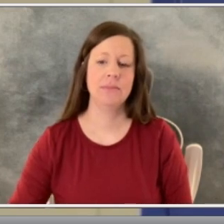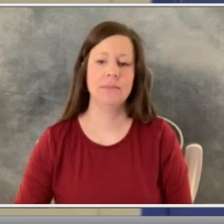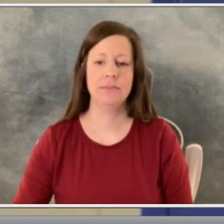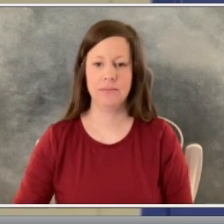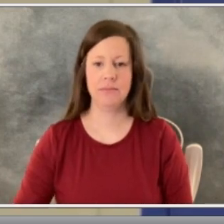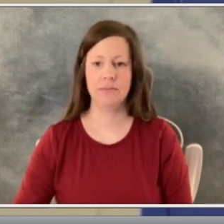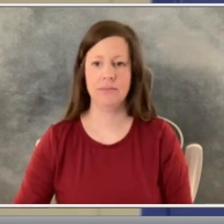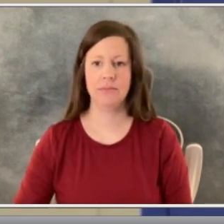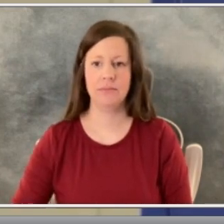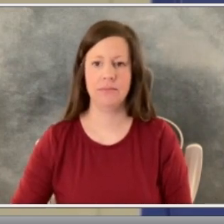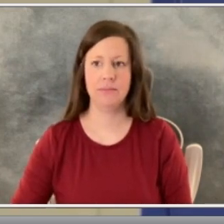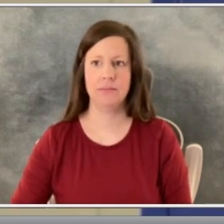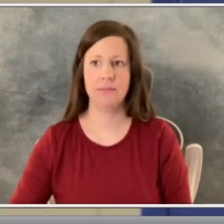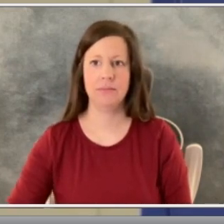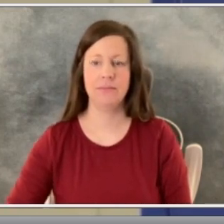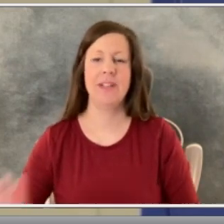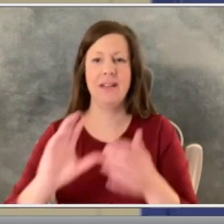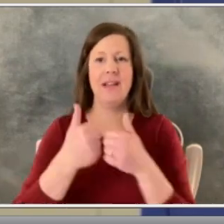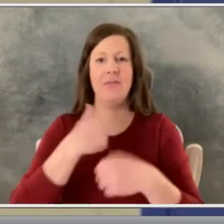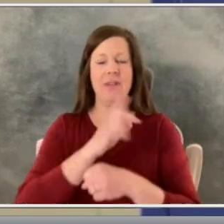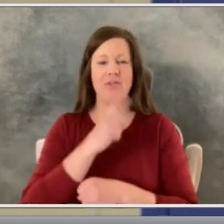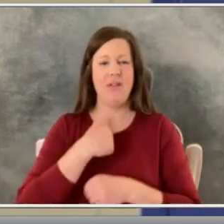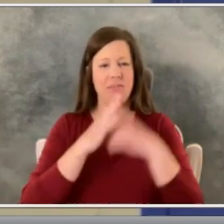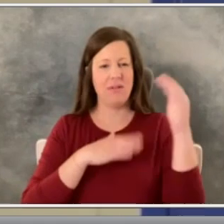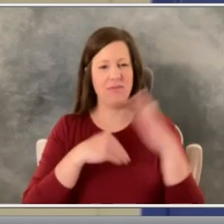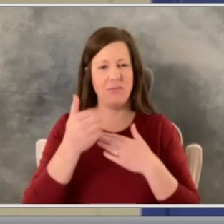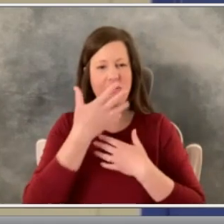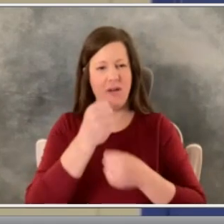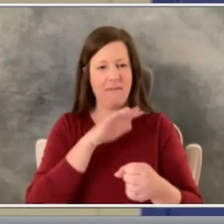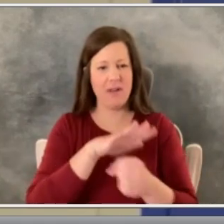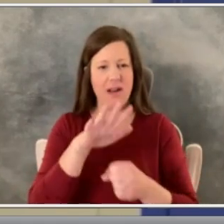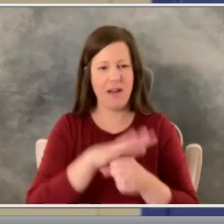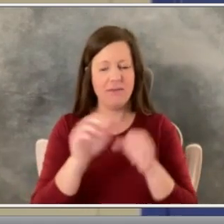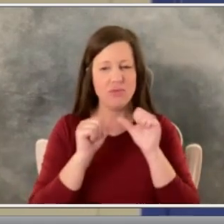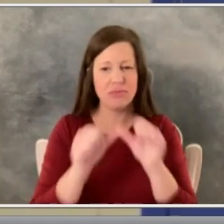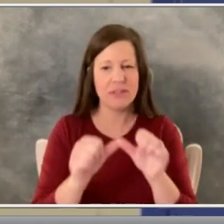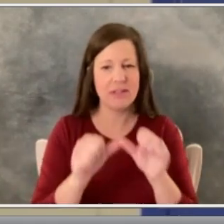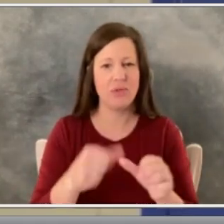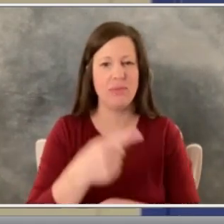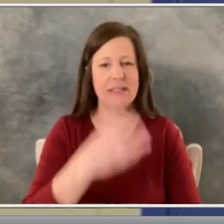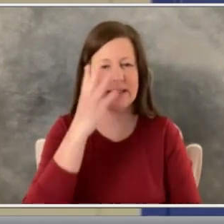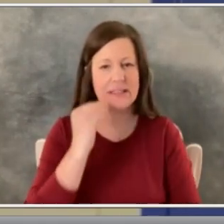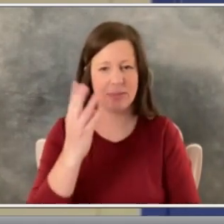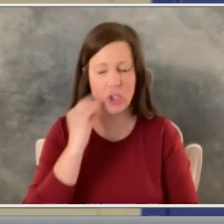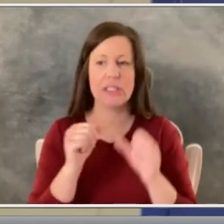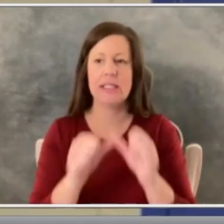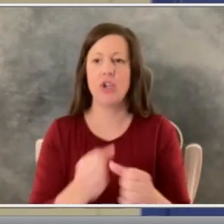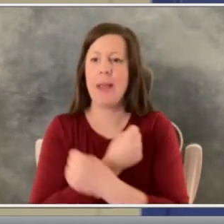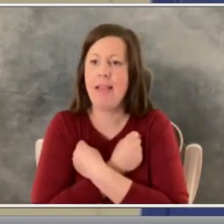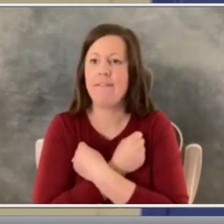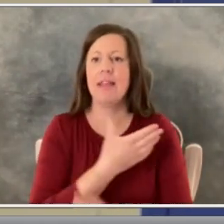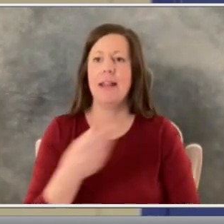to keep on down this path, to feel confident enough to be loving, to